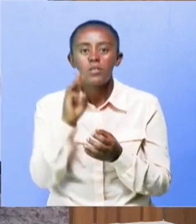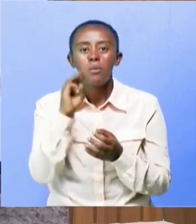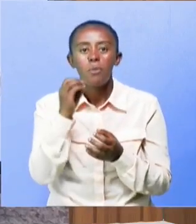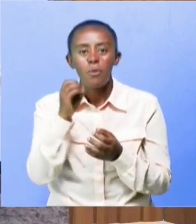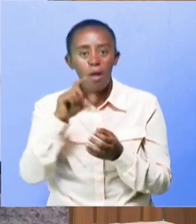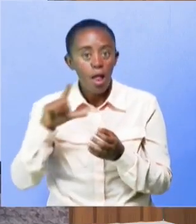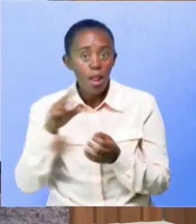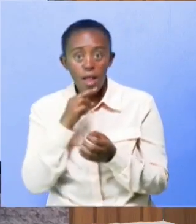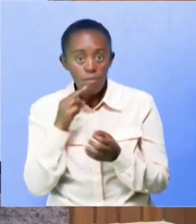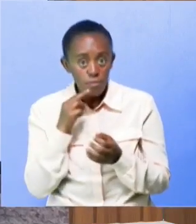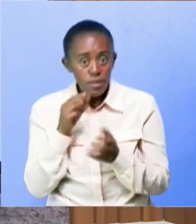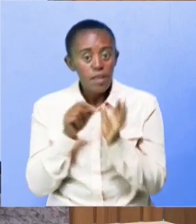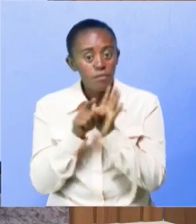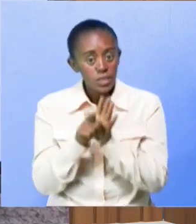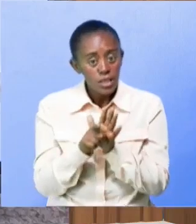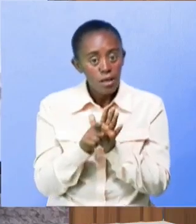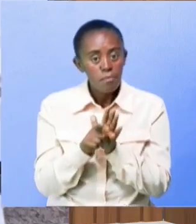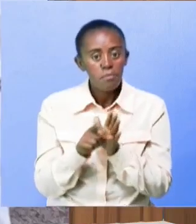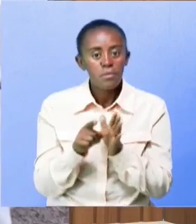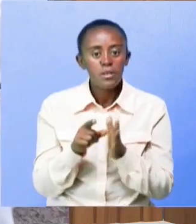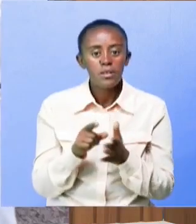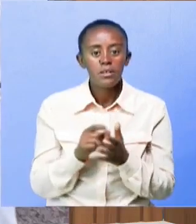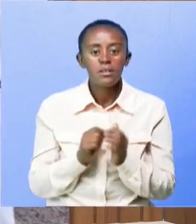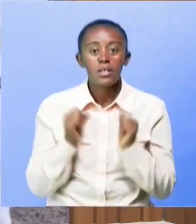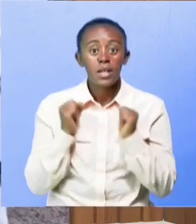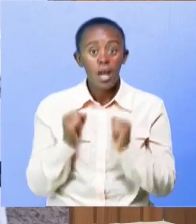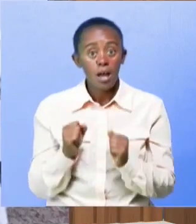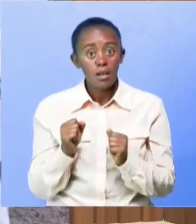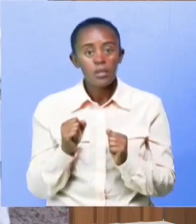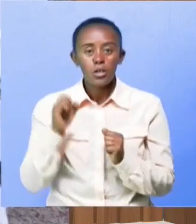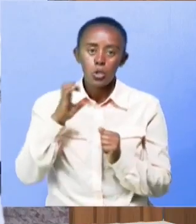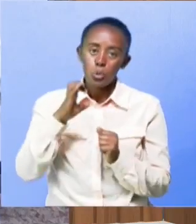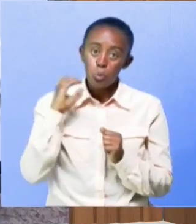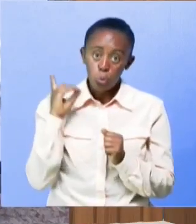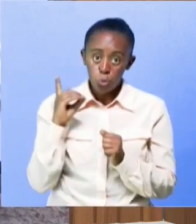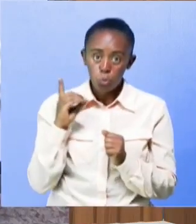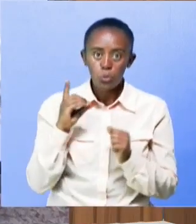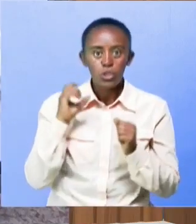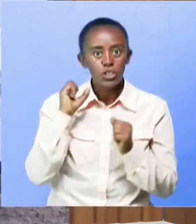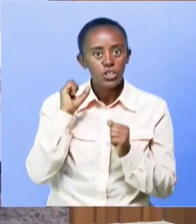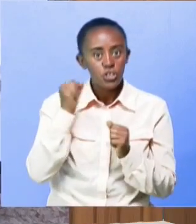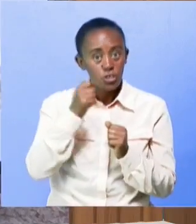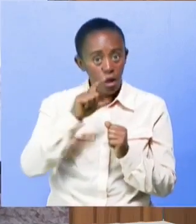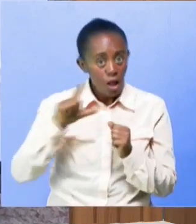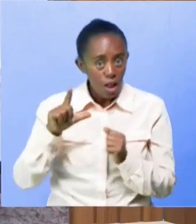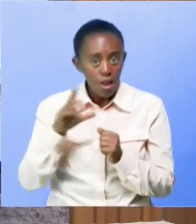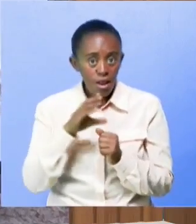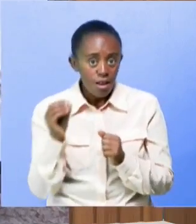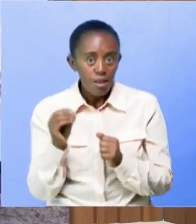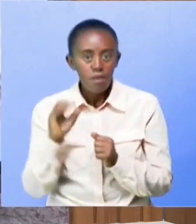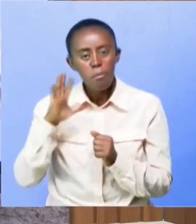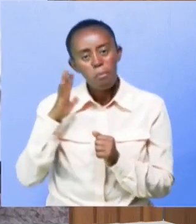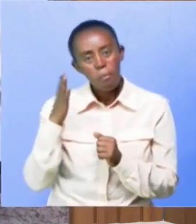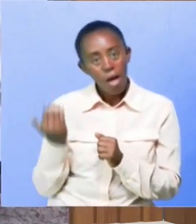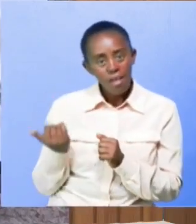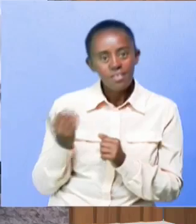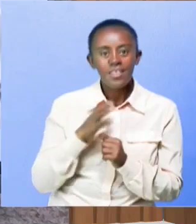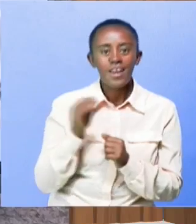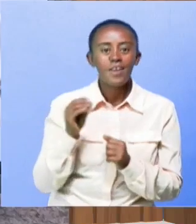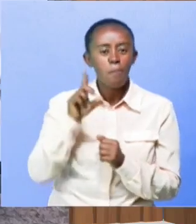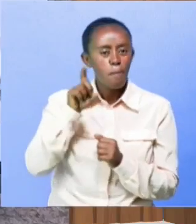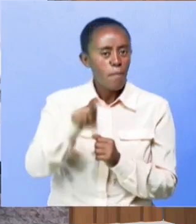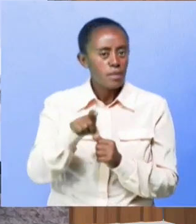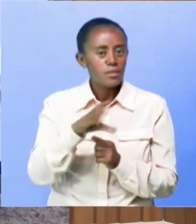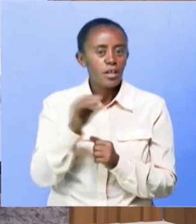verbs. For example, like can and could, shall and might and must